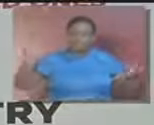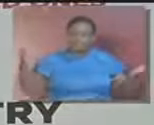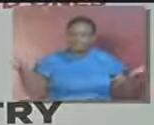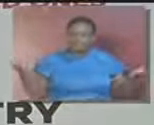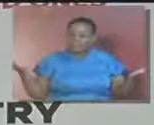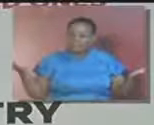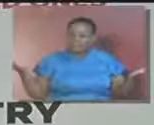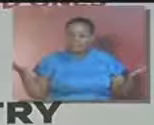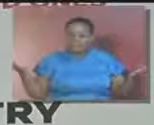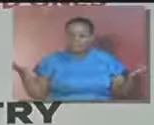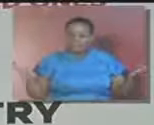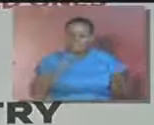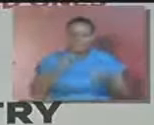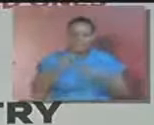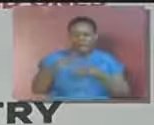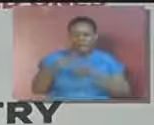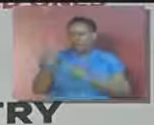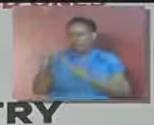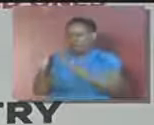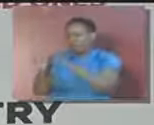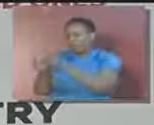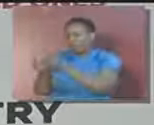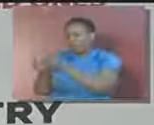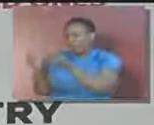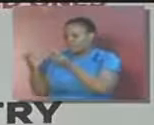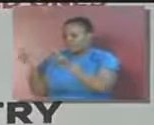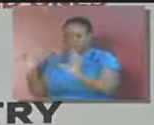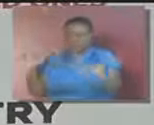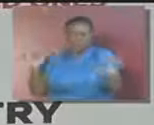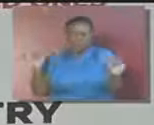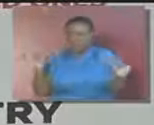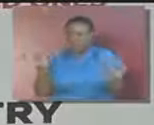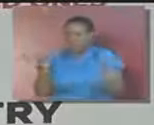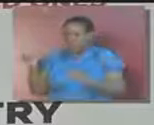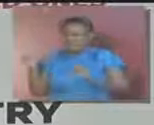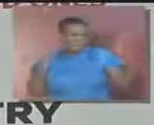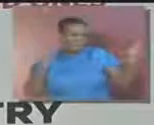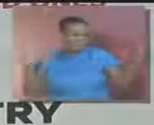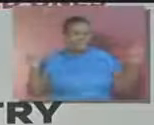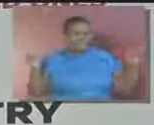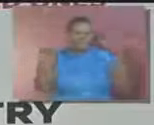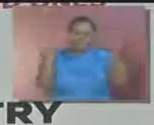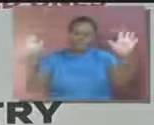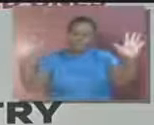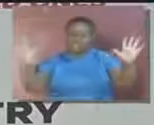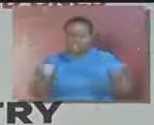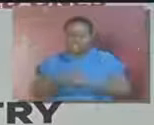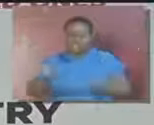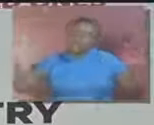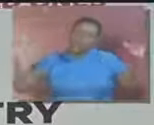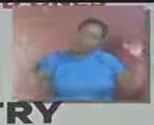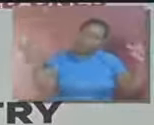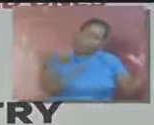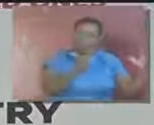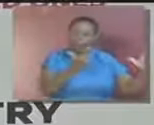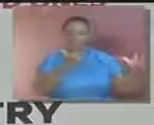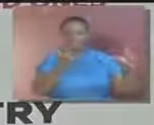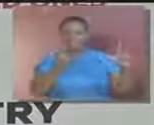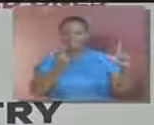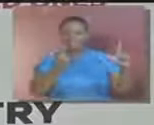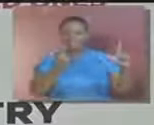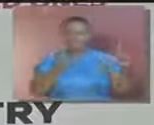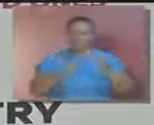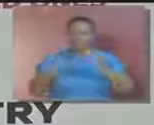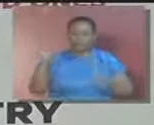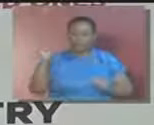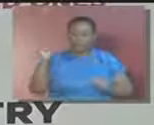individuals and communities to please accept the fact that we are in a global